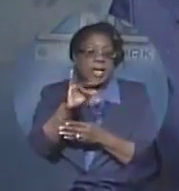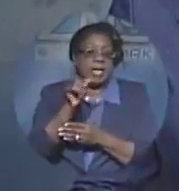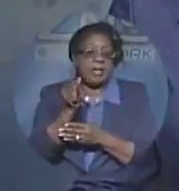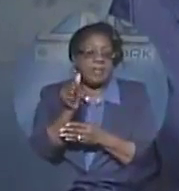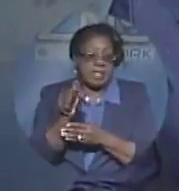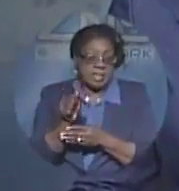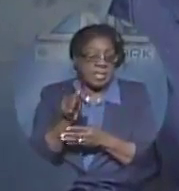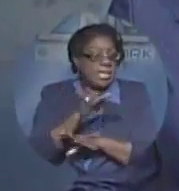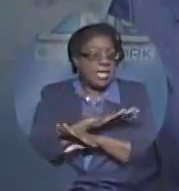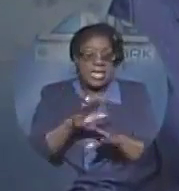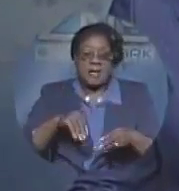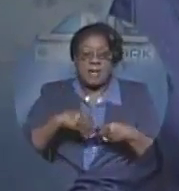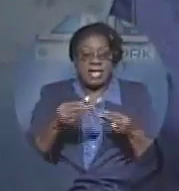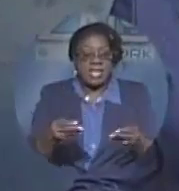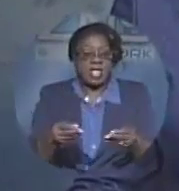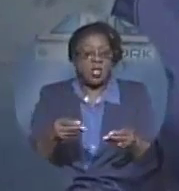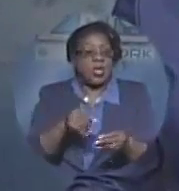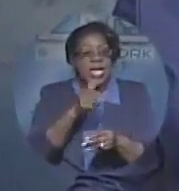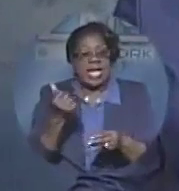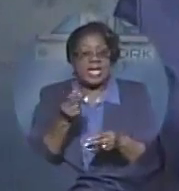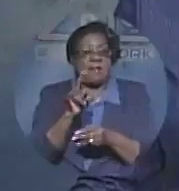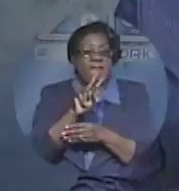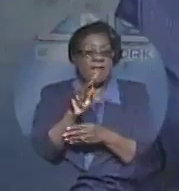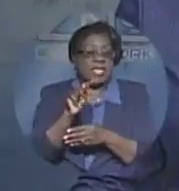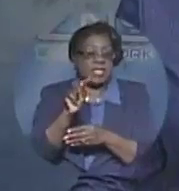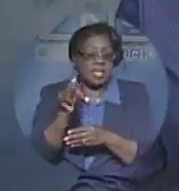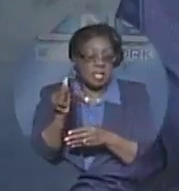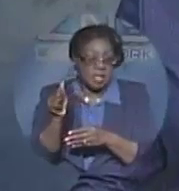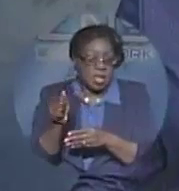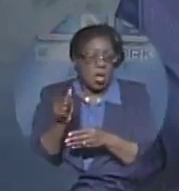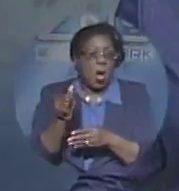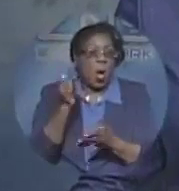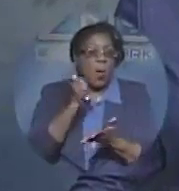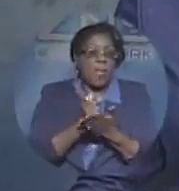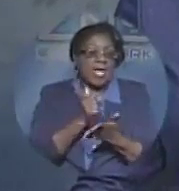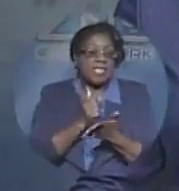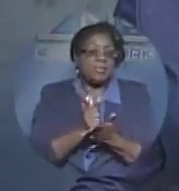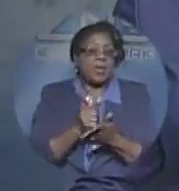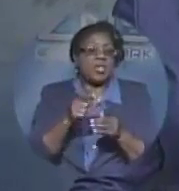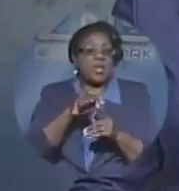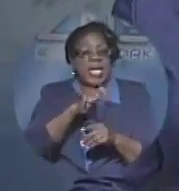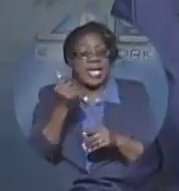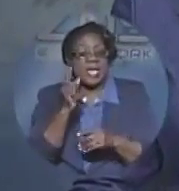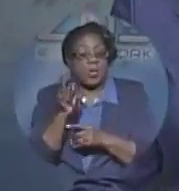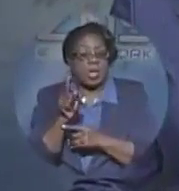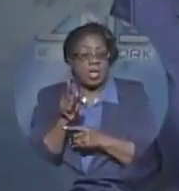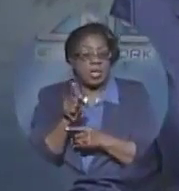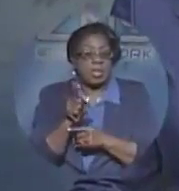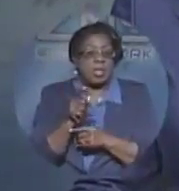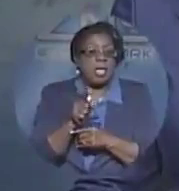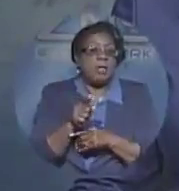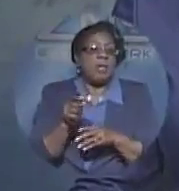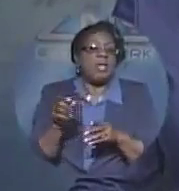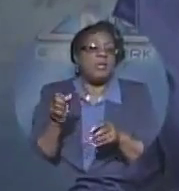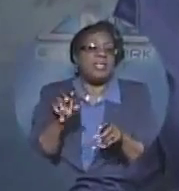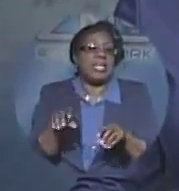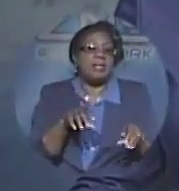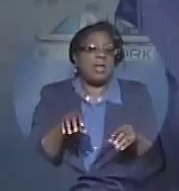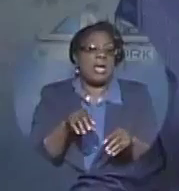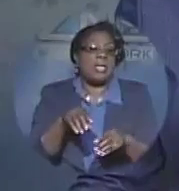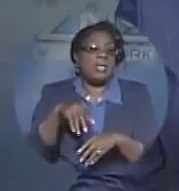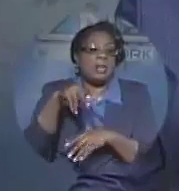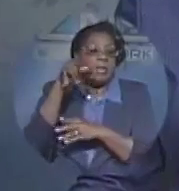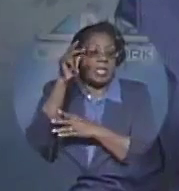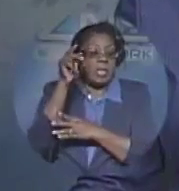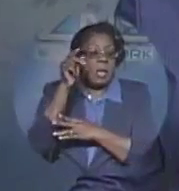any visas or passports to anyone or caused such an issuance, but the issuance was dealt with by the permanent